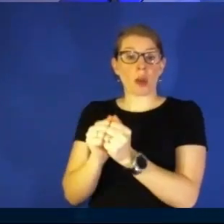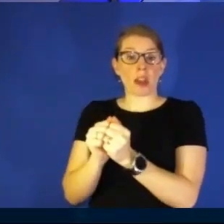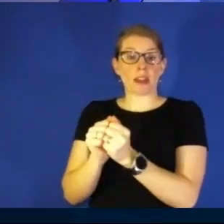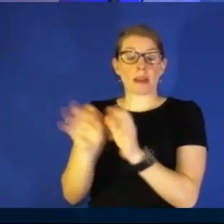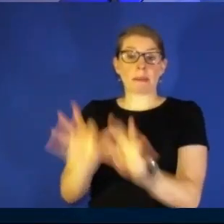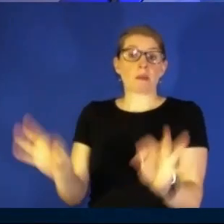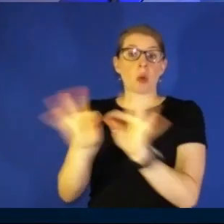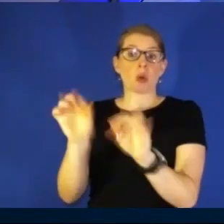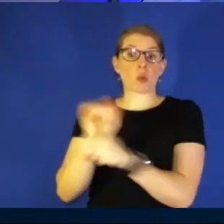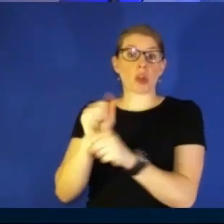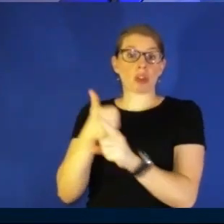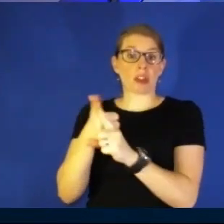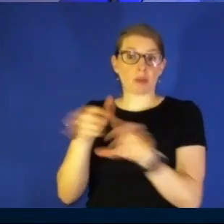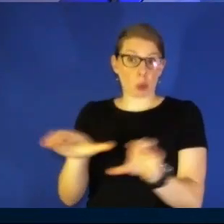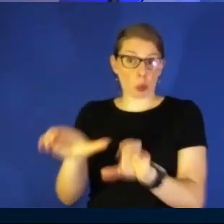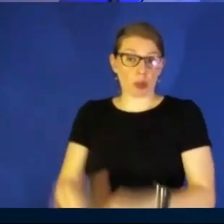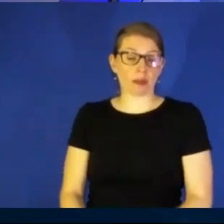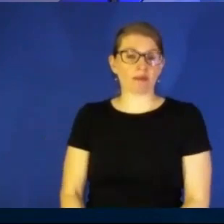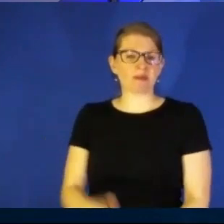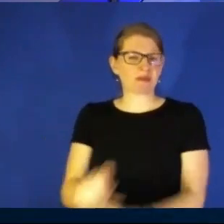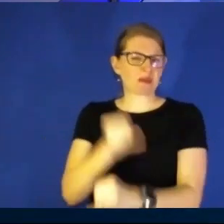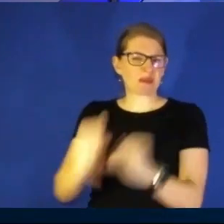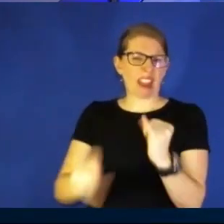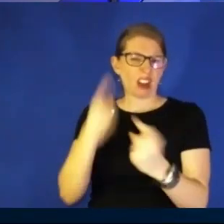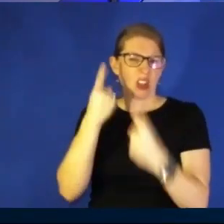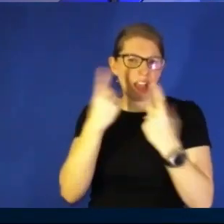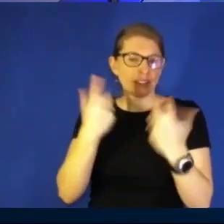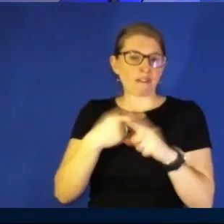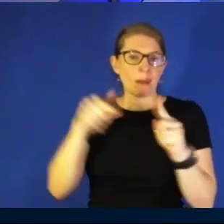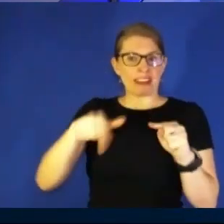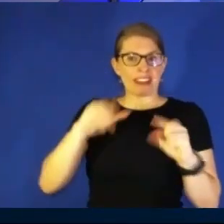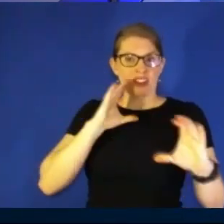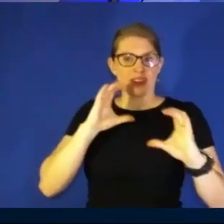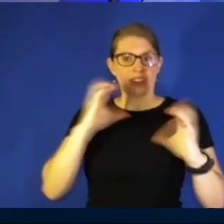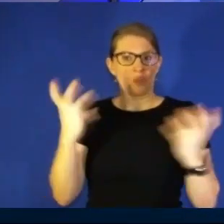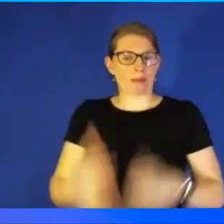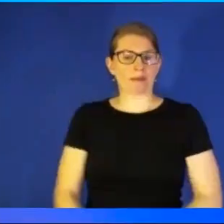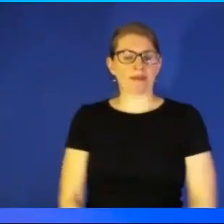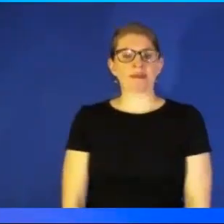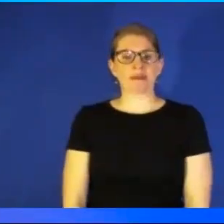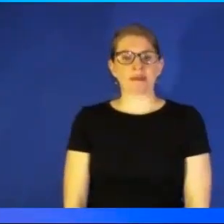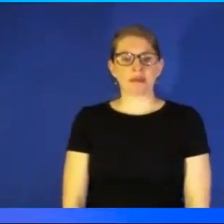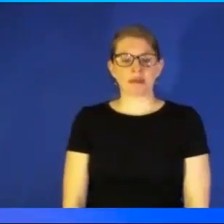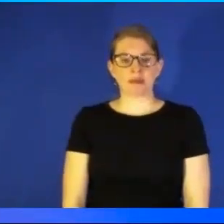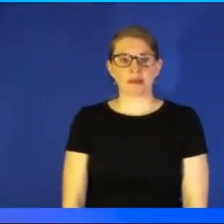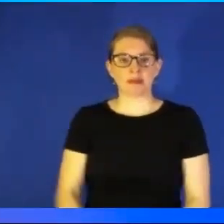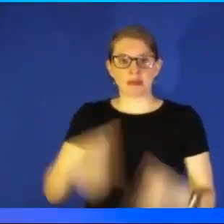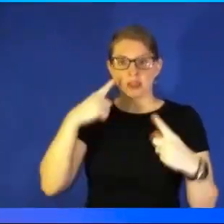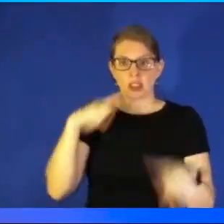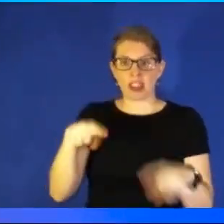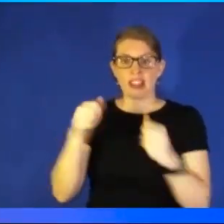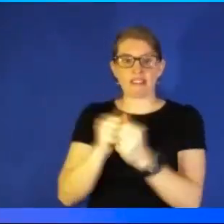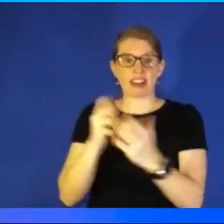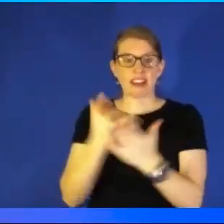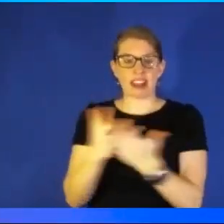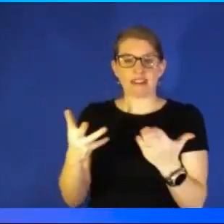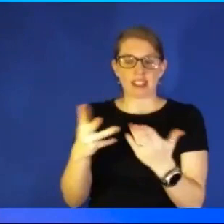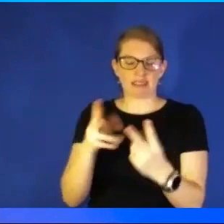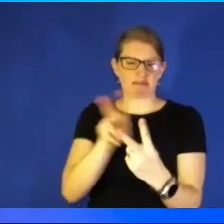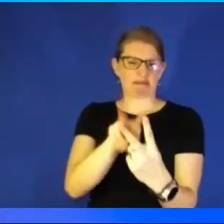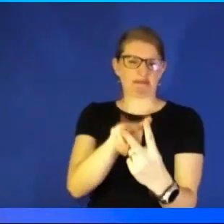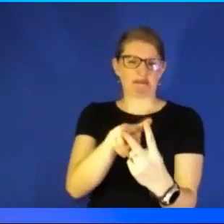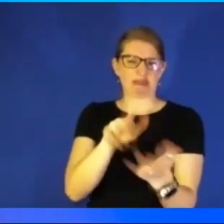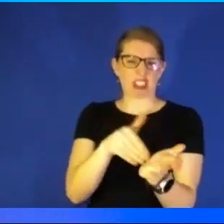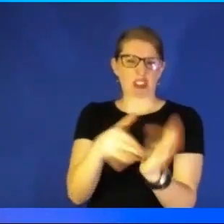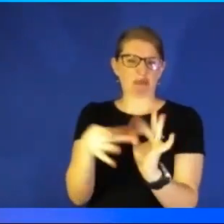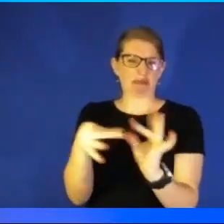do, what are your final thoughts from this conversation? Yeah, I agree with everything Dr. Porter-Williamson and Marilyn have